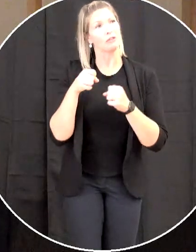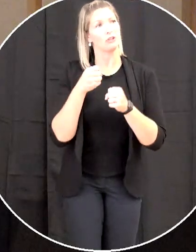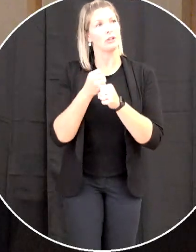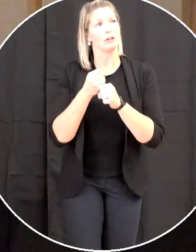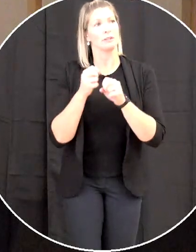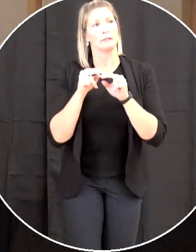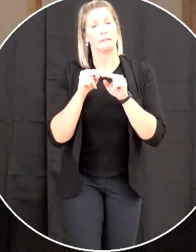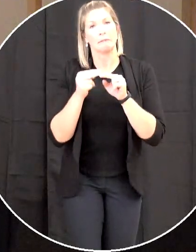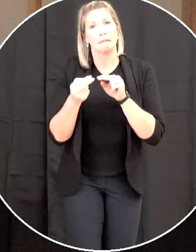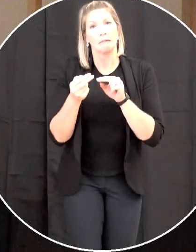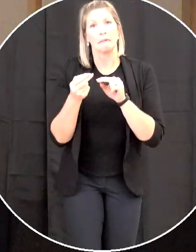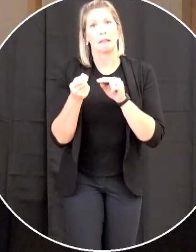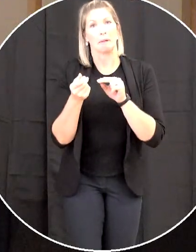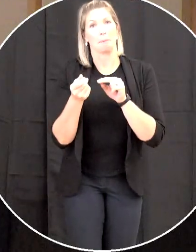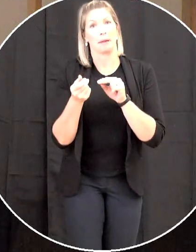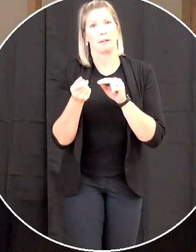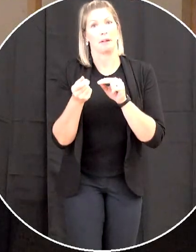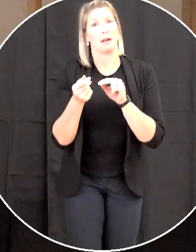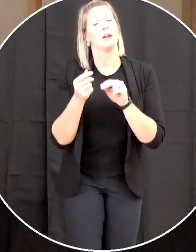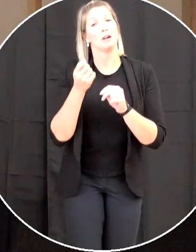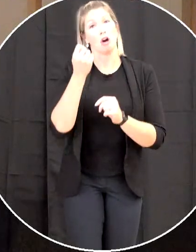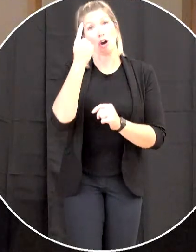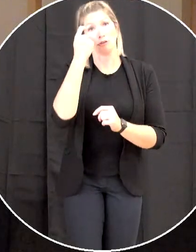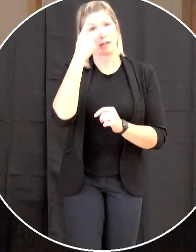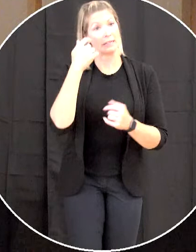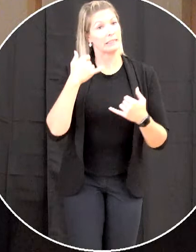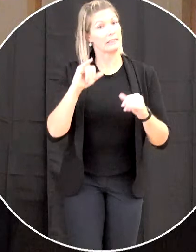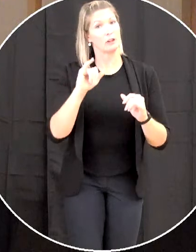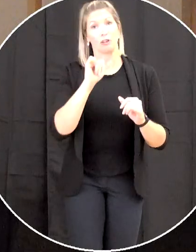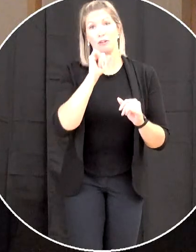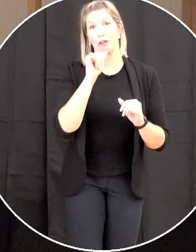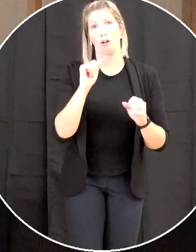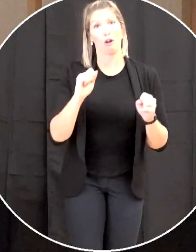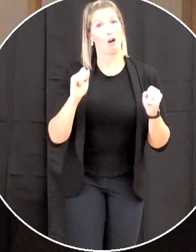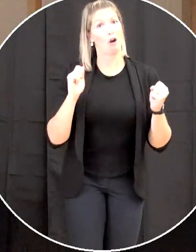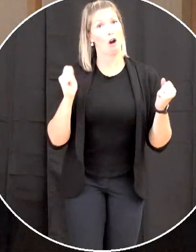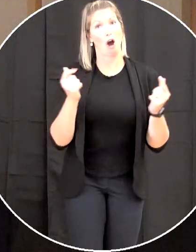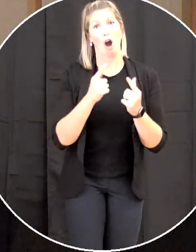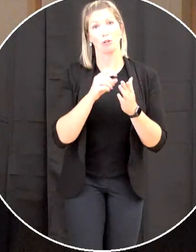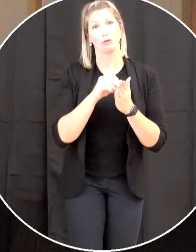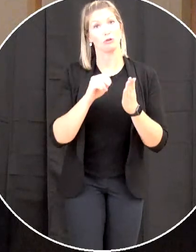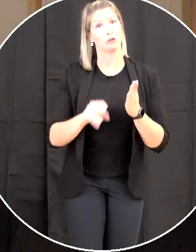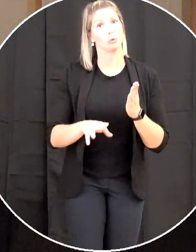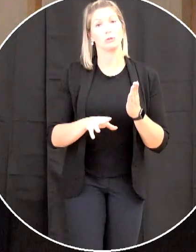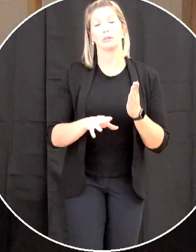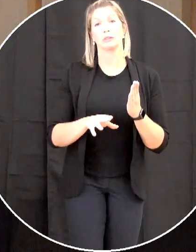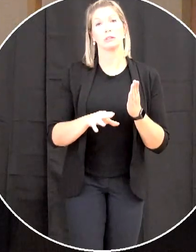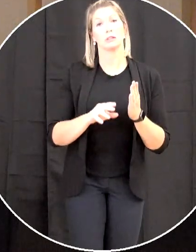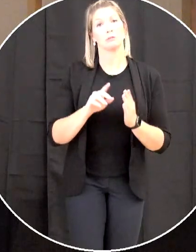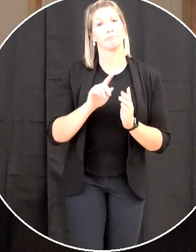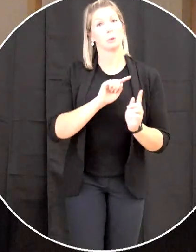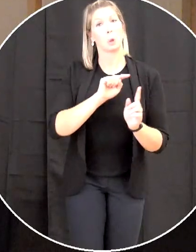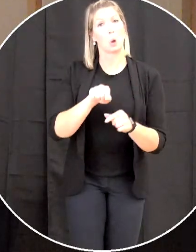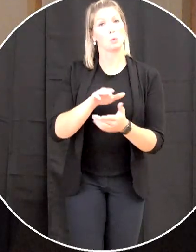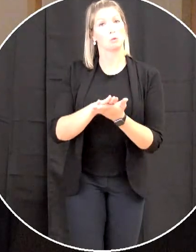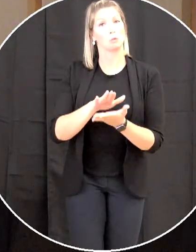through our school year, Sure. and enrollment numbers are being confirmed.